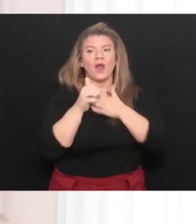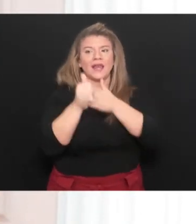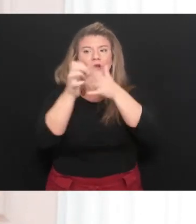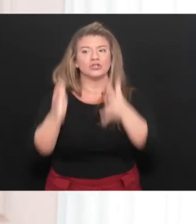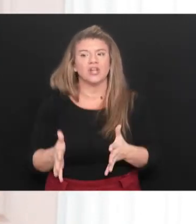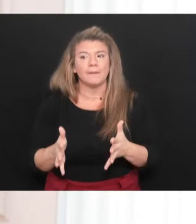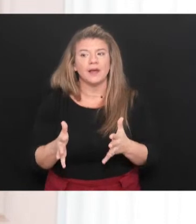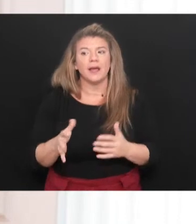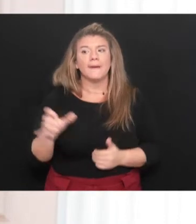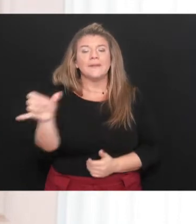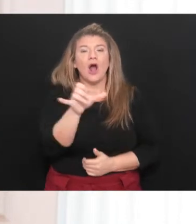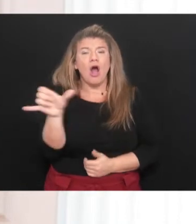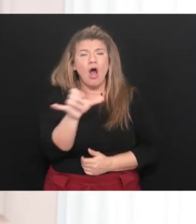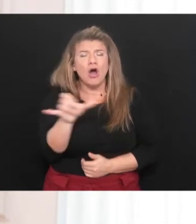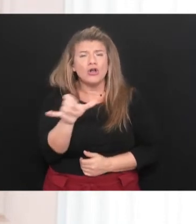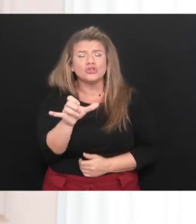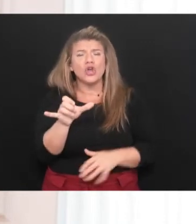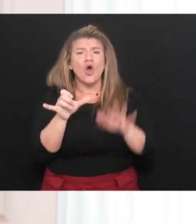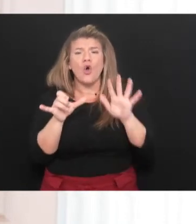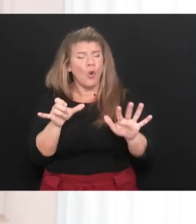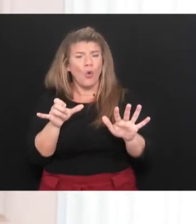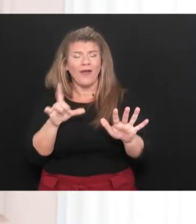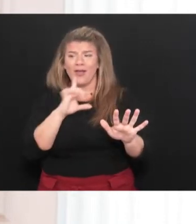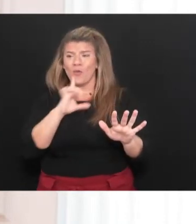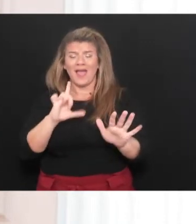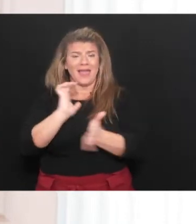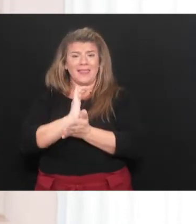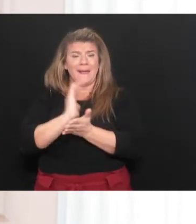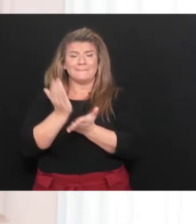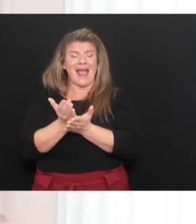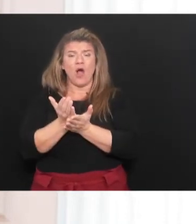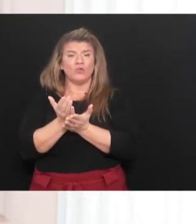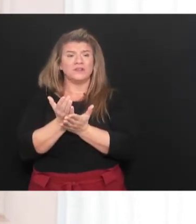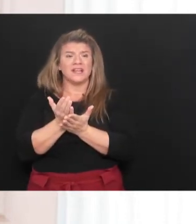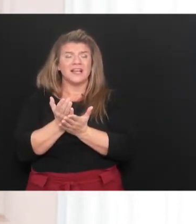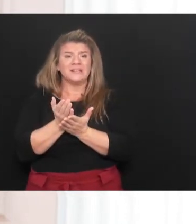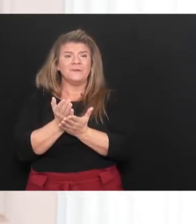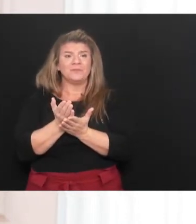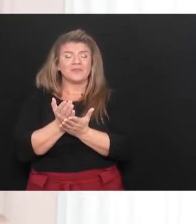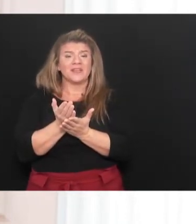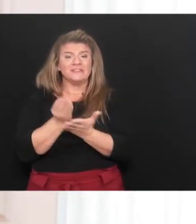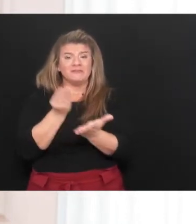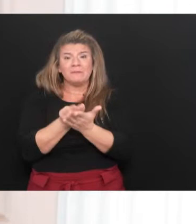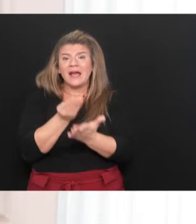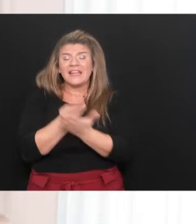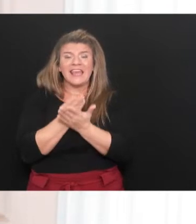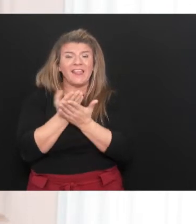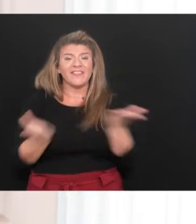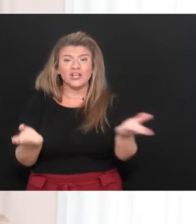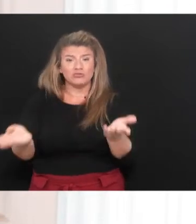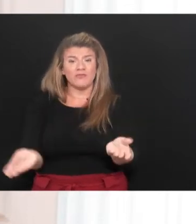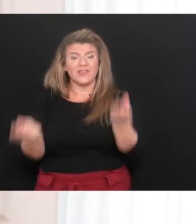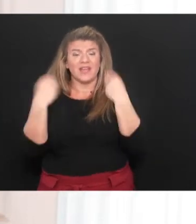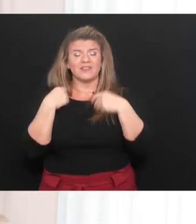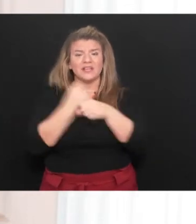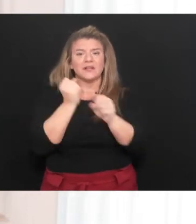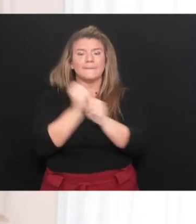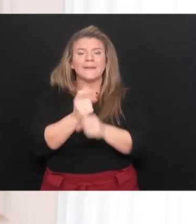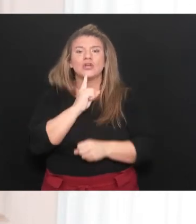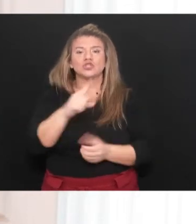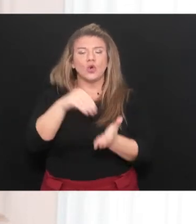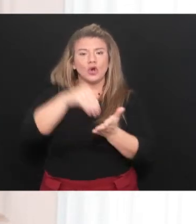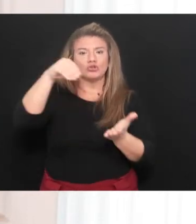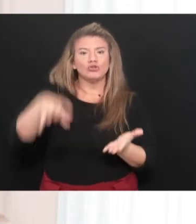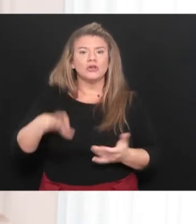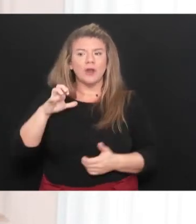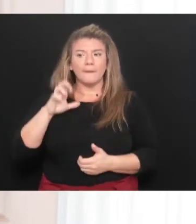but also just the sheer amount of resources you've provided to make sure that our students have a chance to be back in